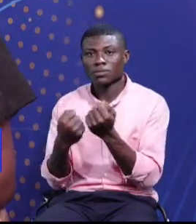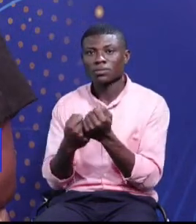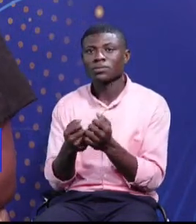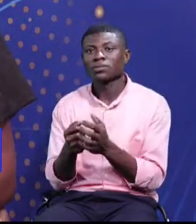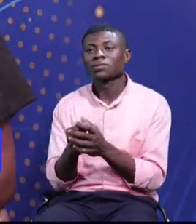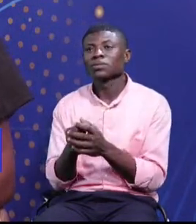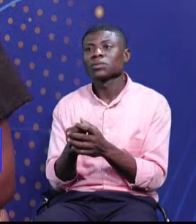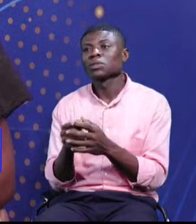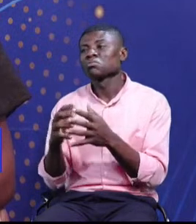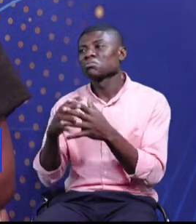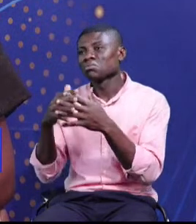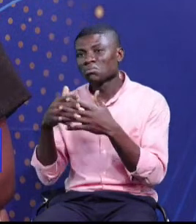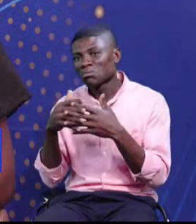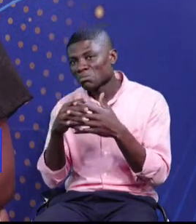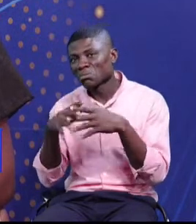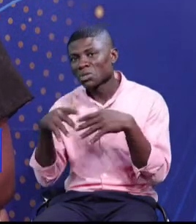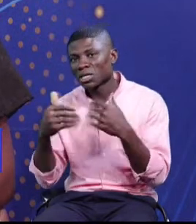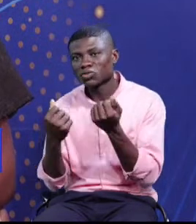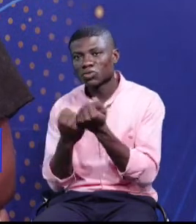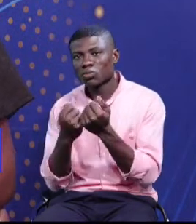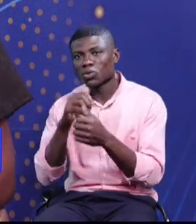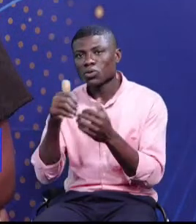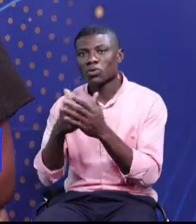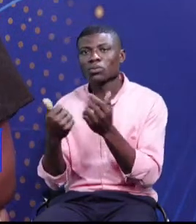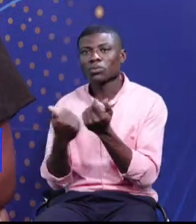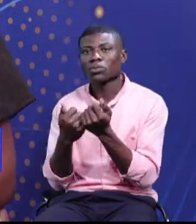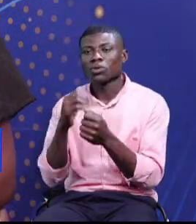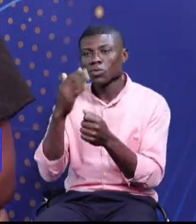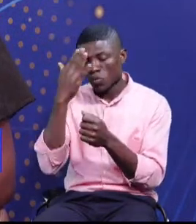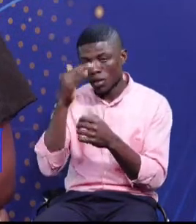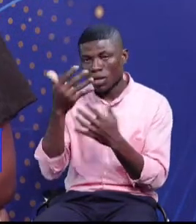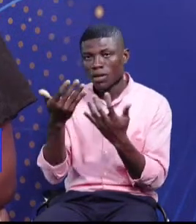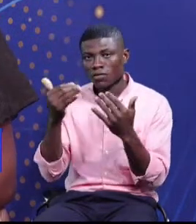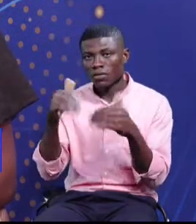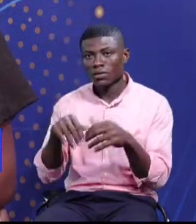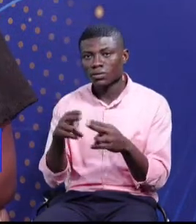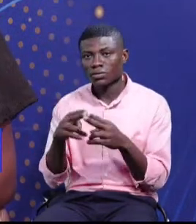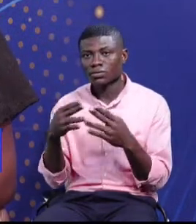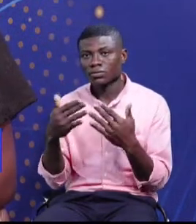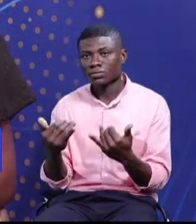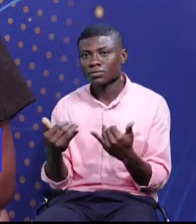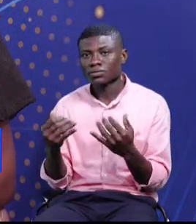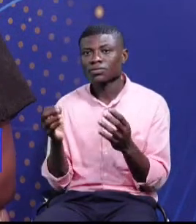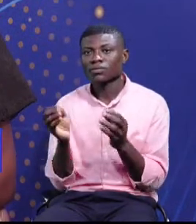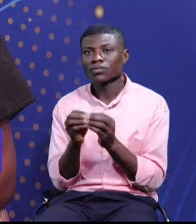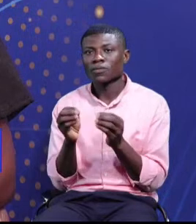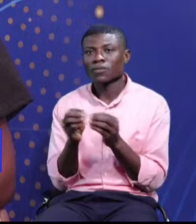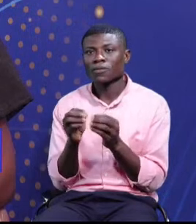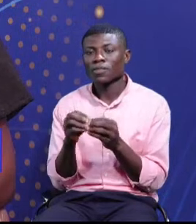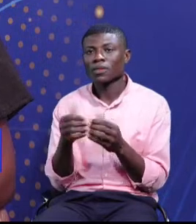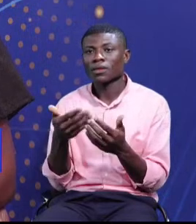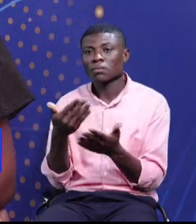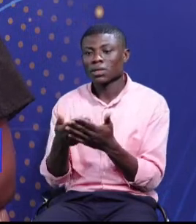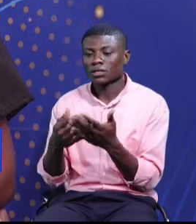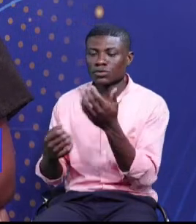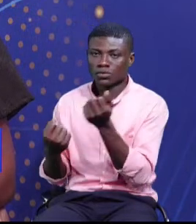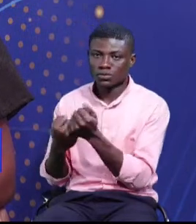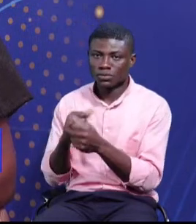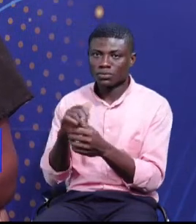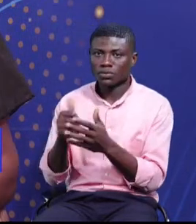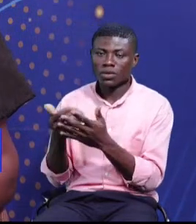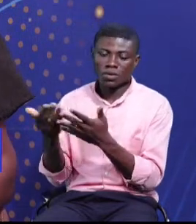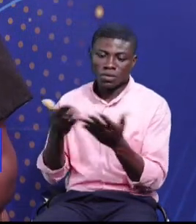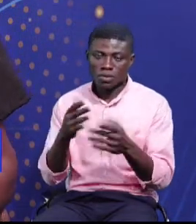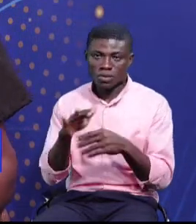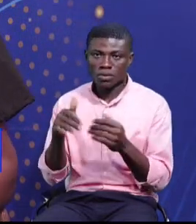in California, San Francisco, etc. But then they've gone through a crash. So therefore it means that a lot of the seed fundings that they've been trying to